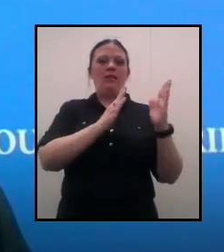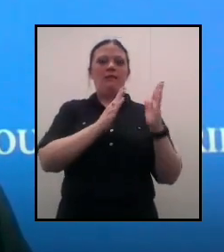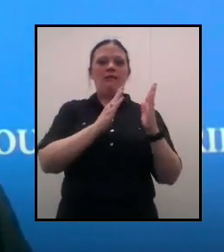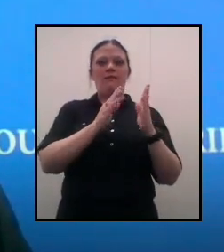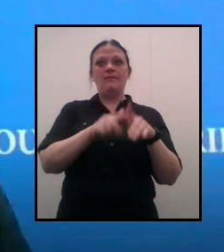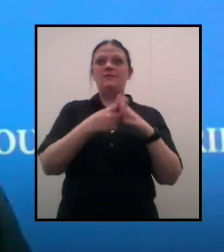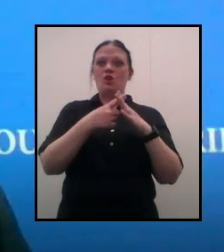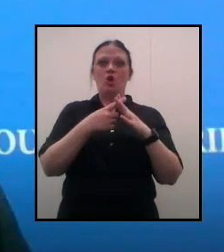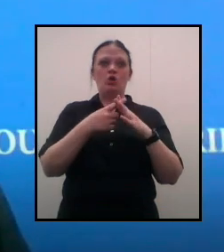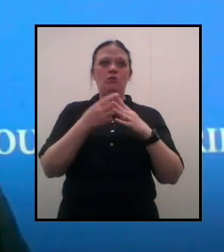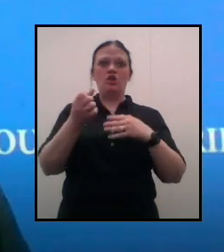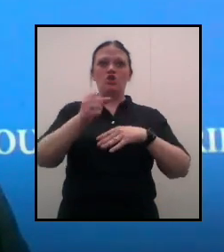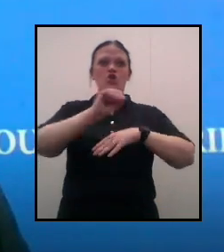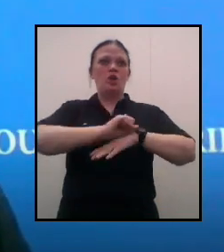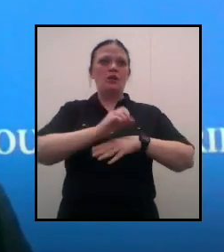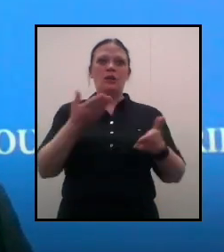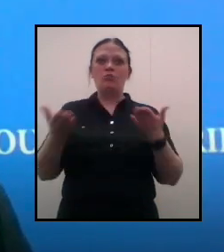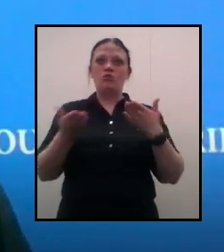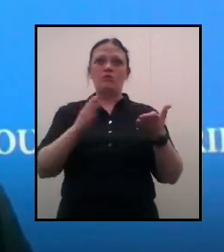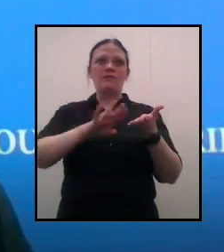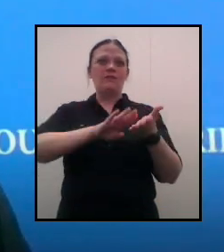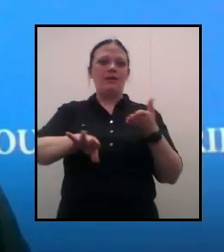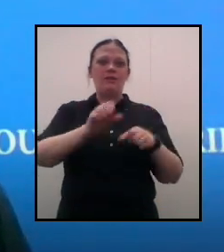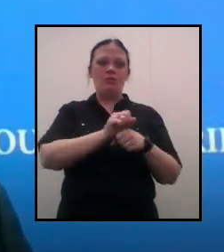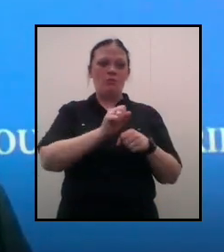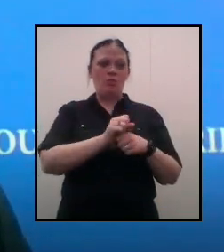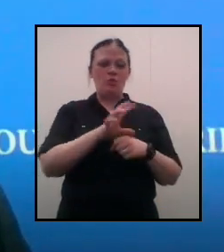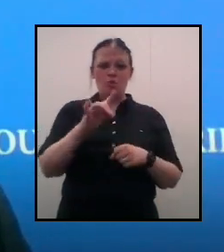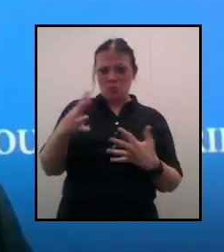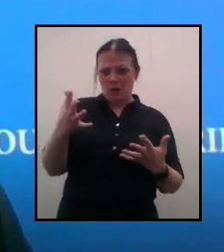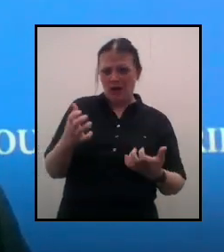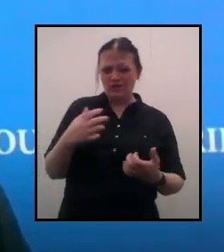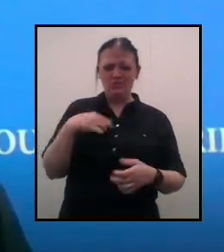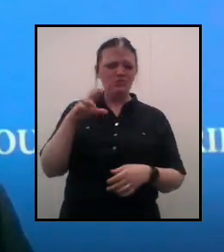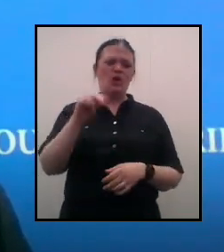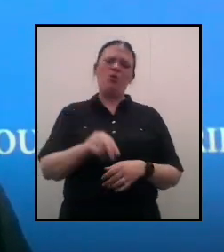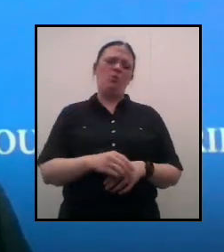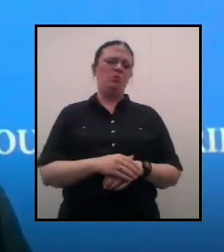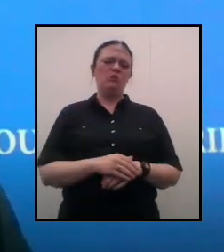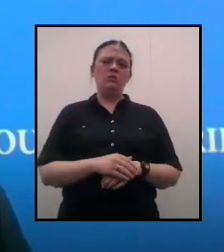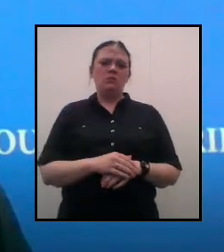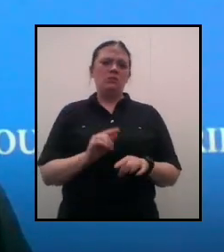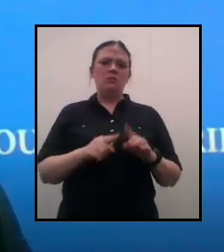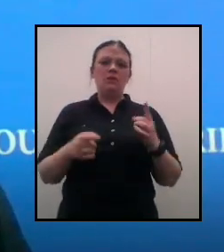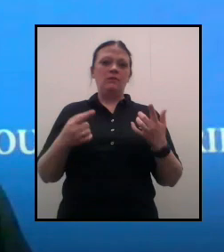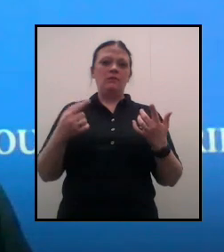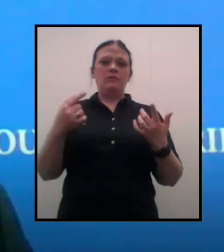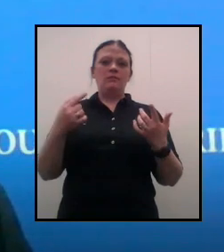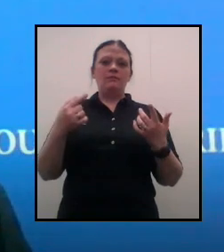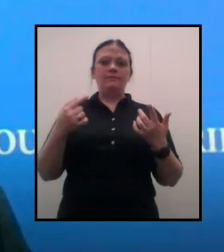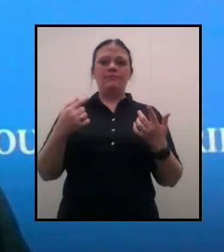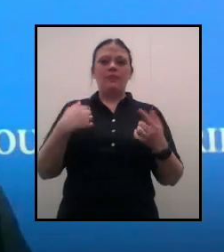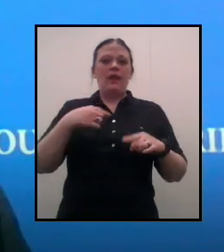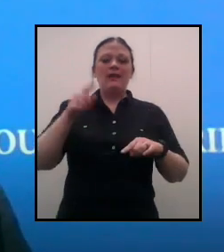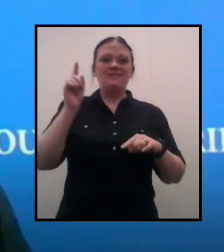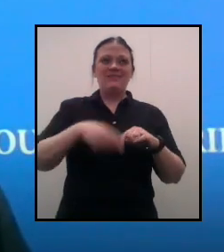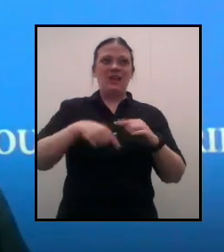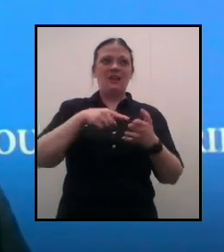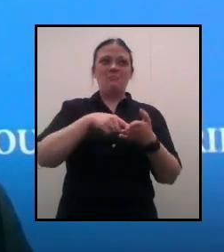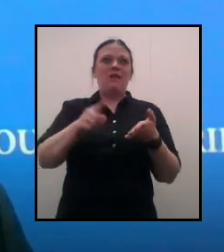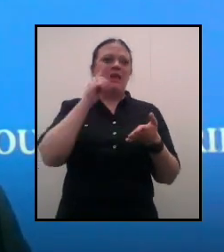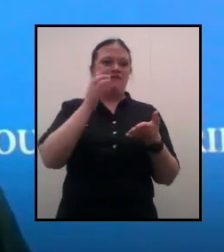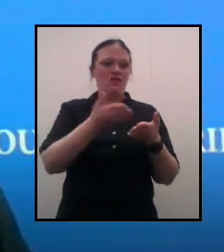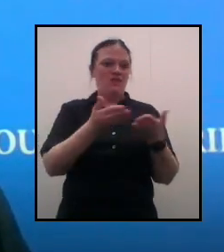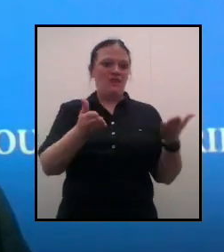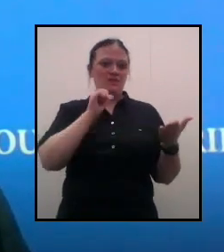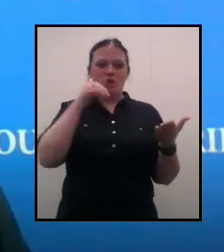services, lay off employees. Do I want to do it? No, but I can't pay for things I